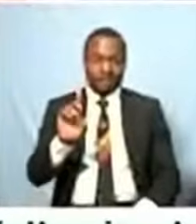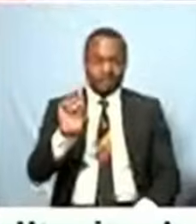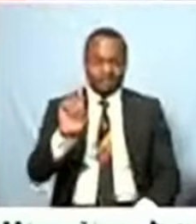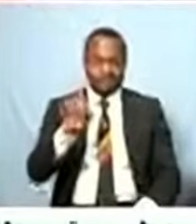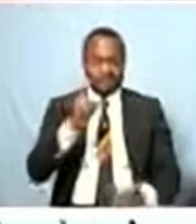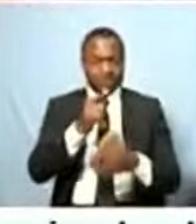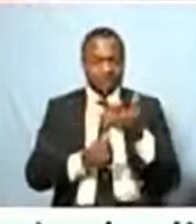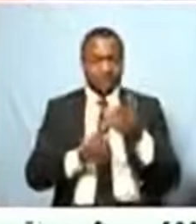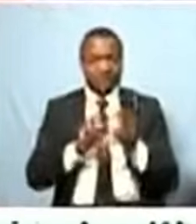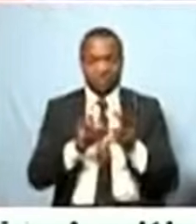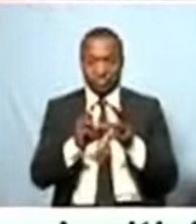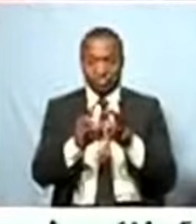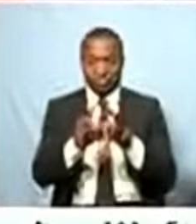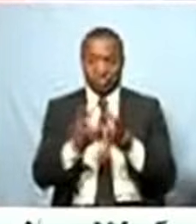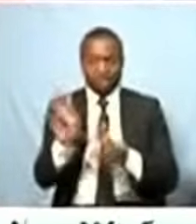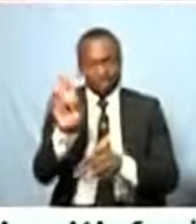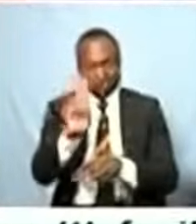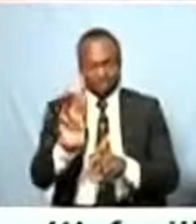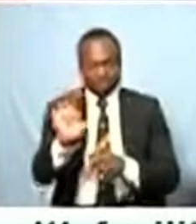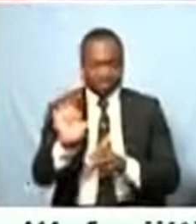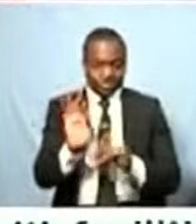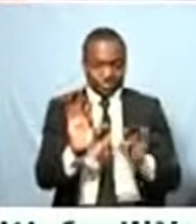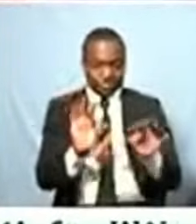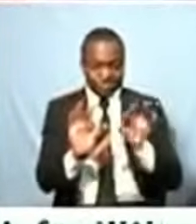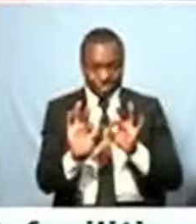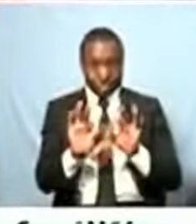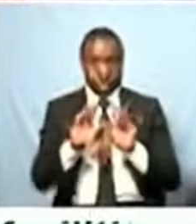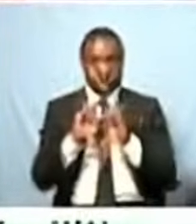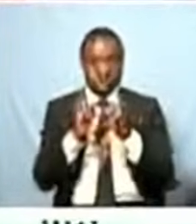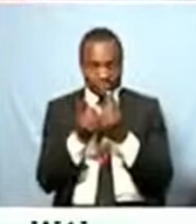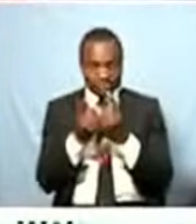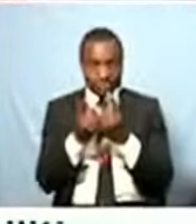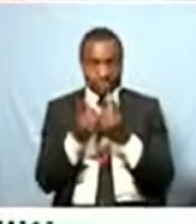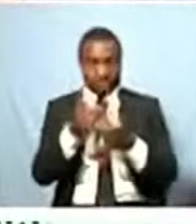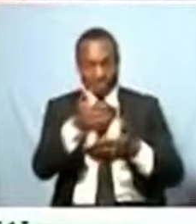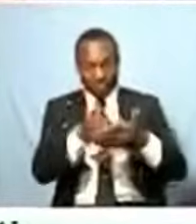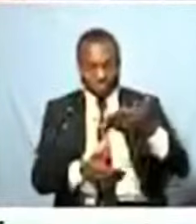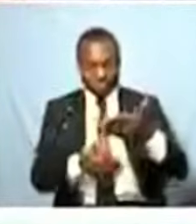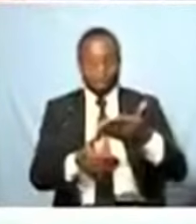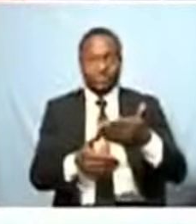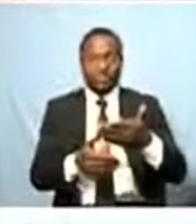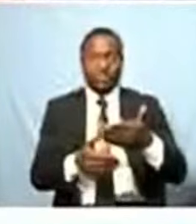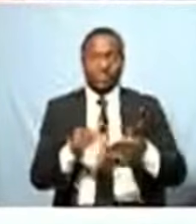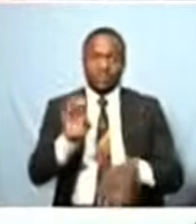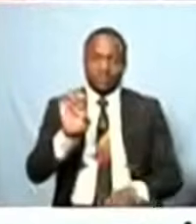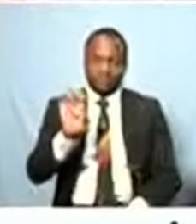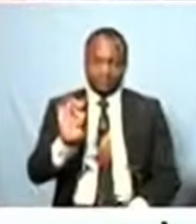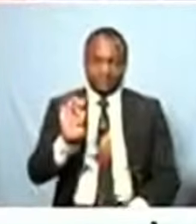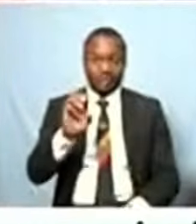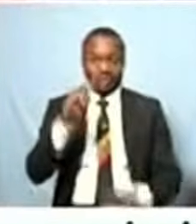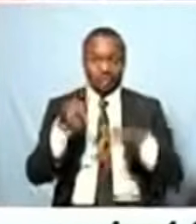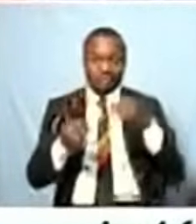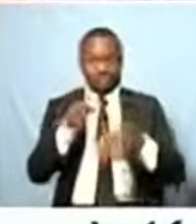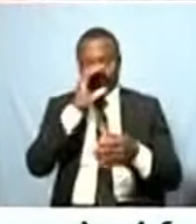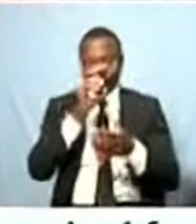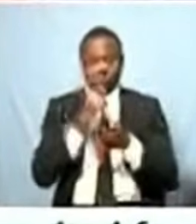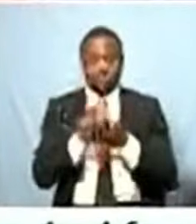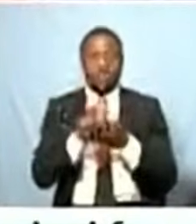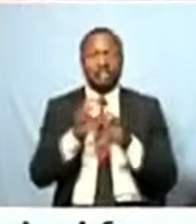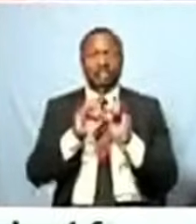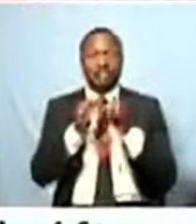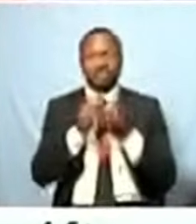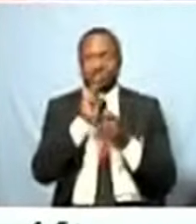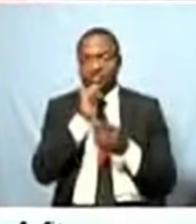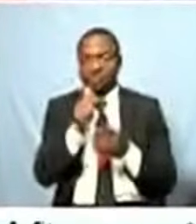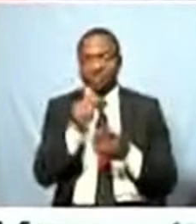what criteria was used in selecting the districts above. And also in E, if Chilanga district is not